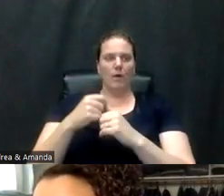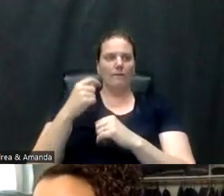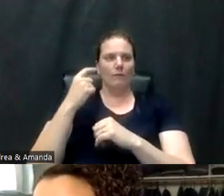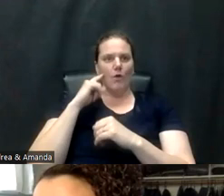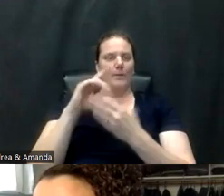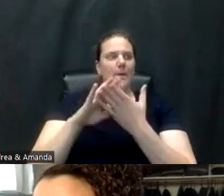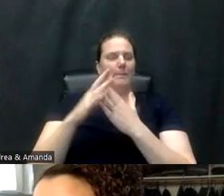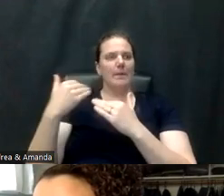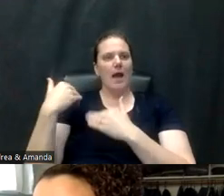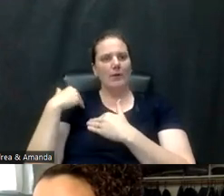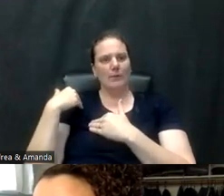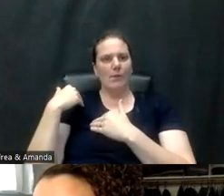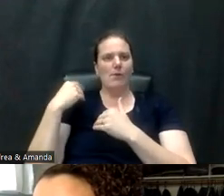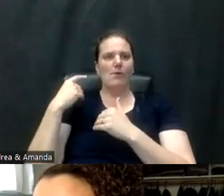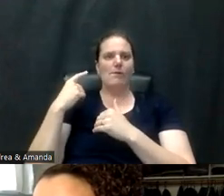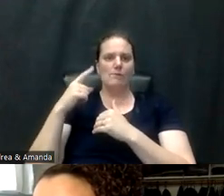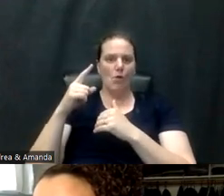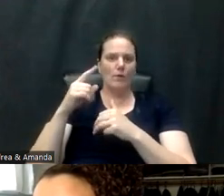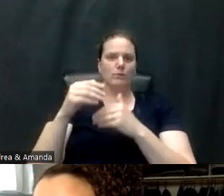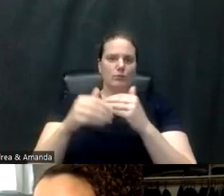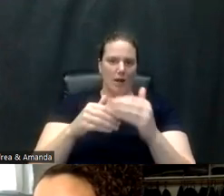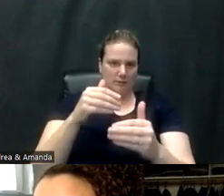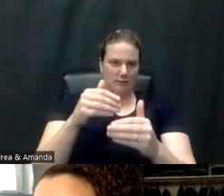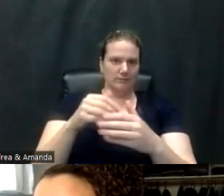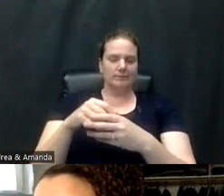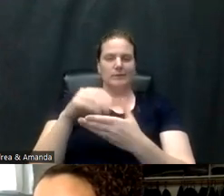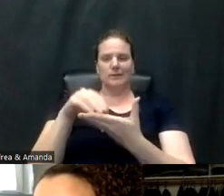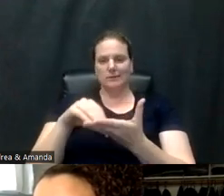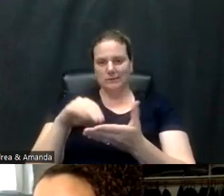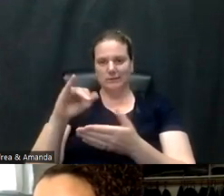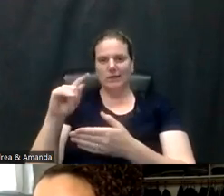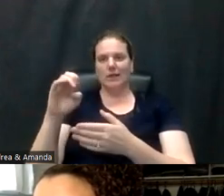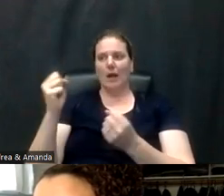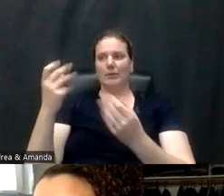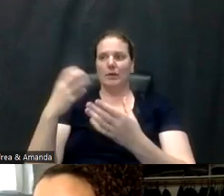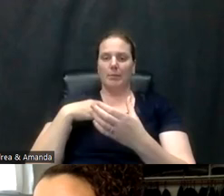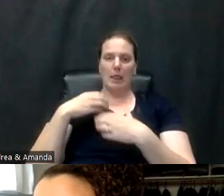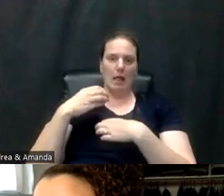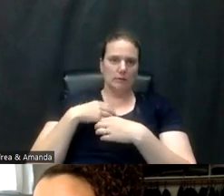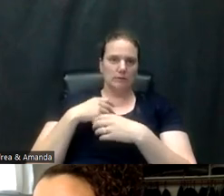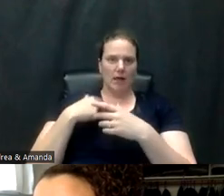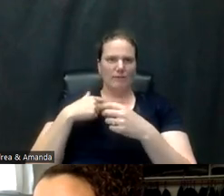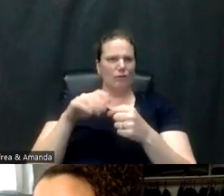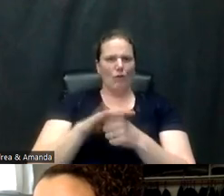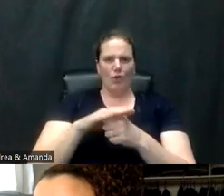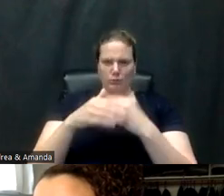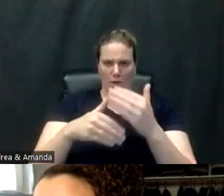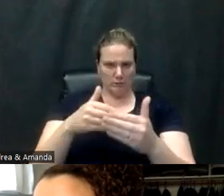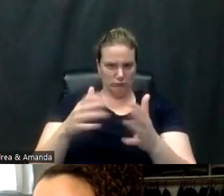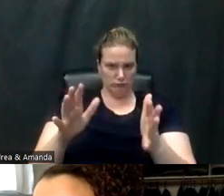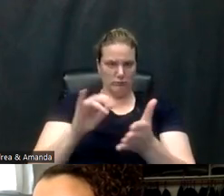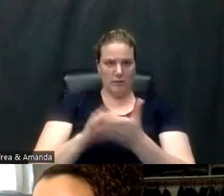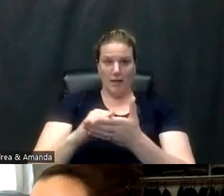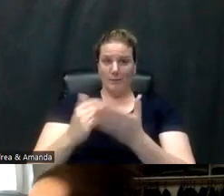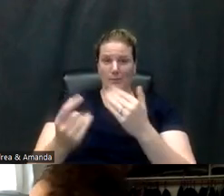being accountable for the process, intakes, how many complaints, and having that whole process. So that might be